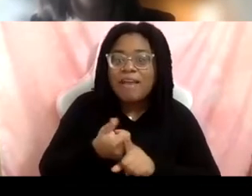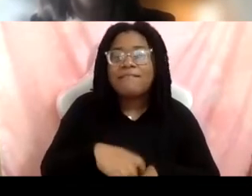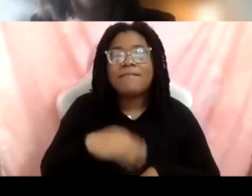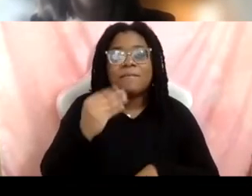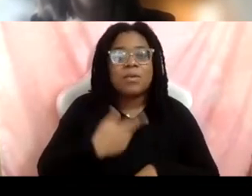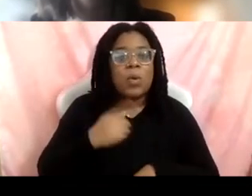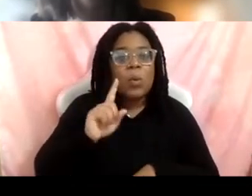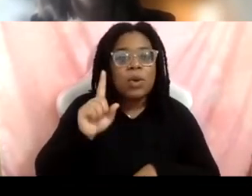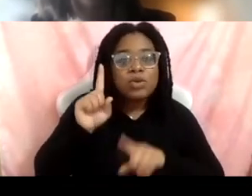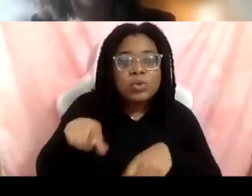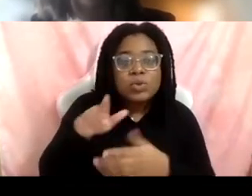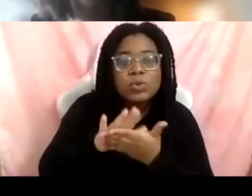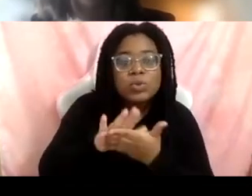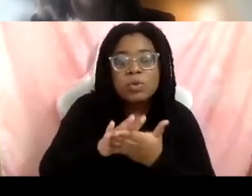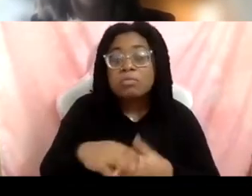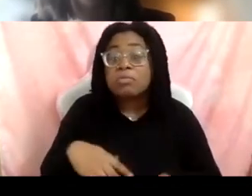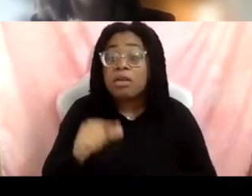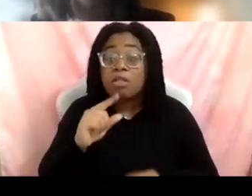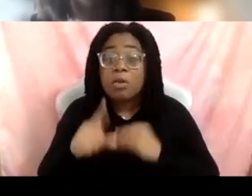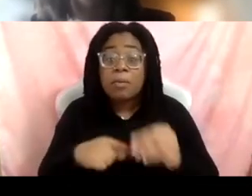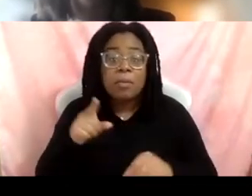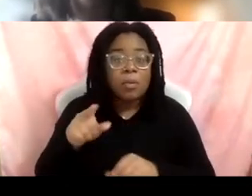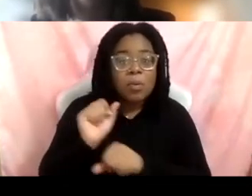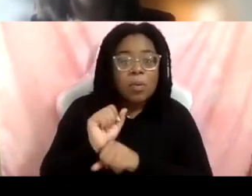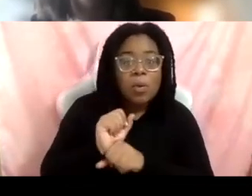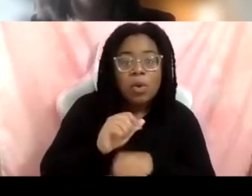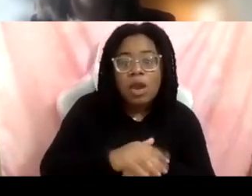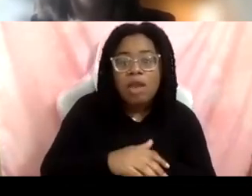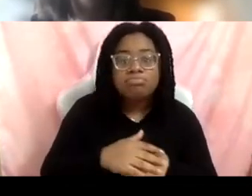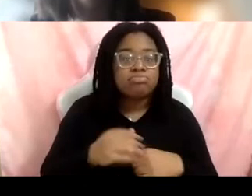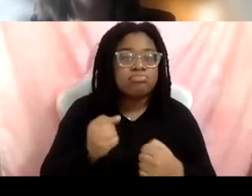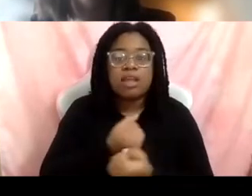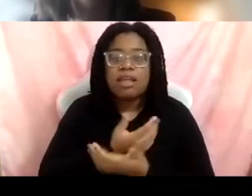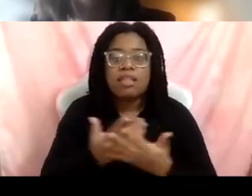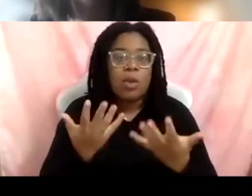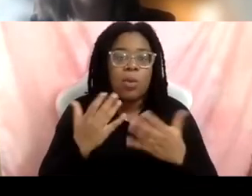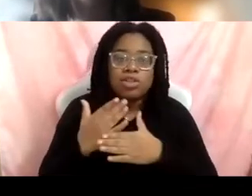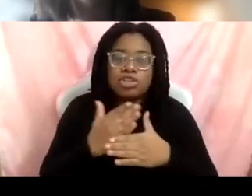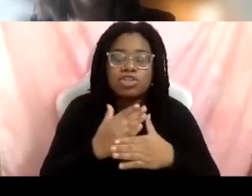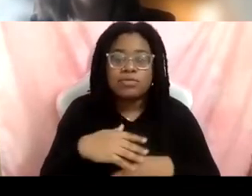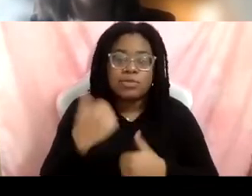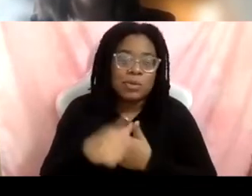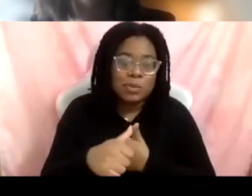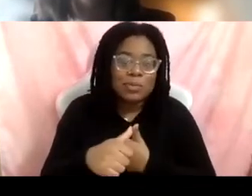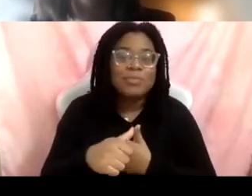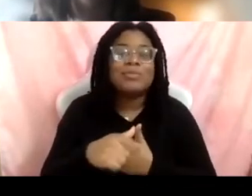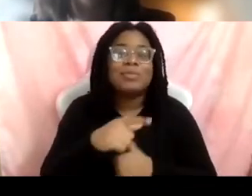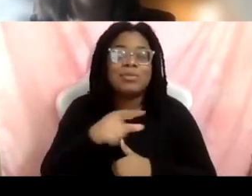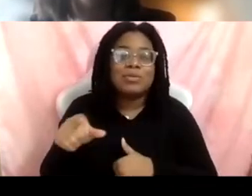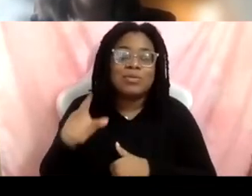film school, a little bit about maybe what you're working on these days, anything you'd like to share. And just a reminder to please give a brief